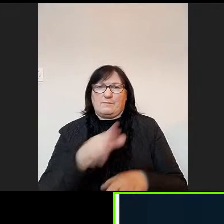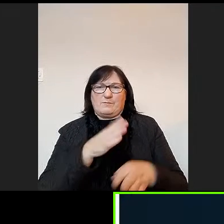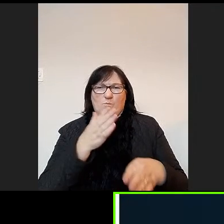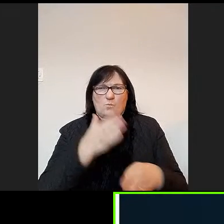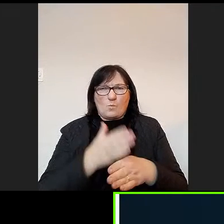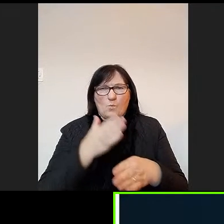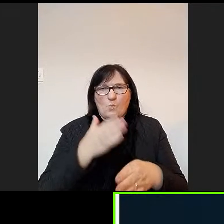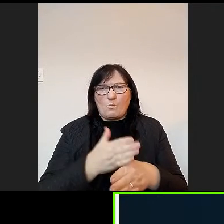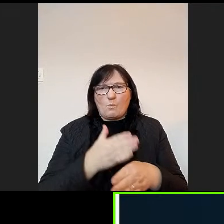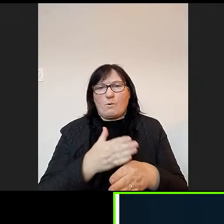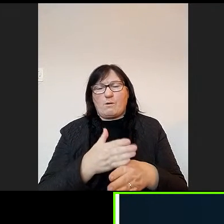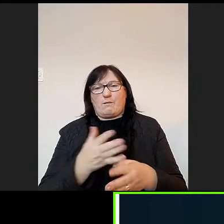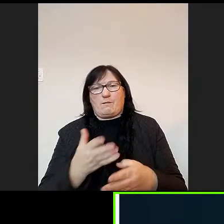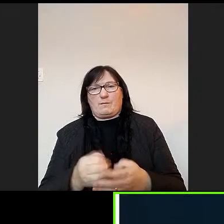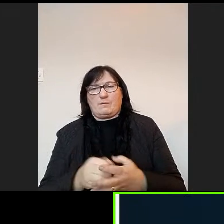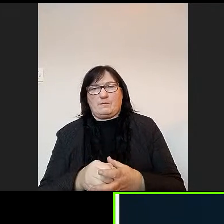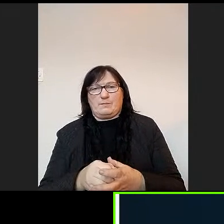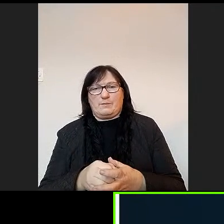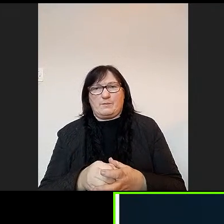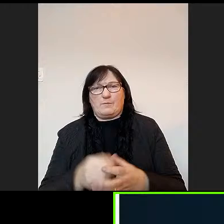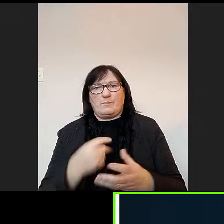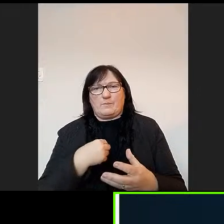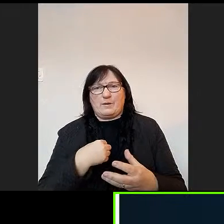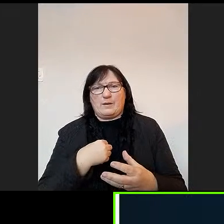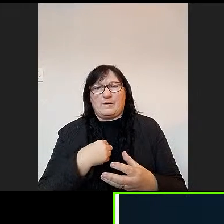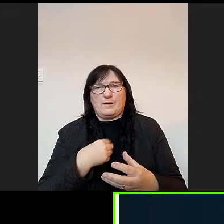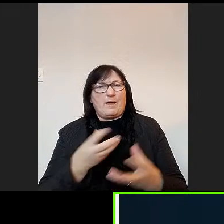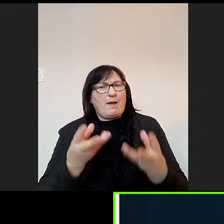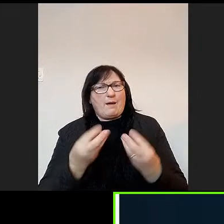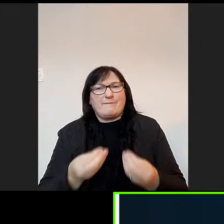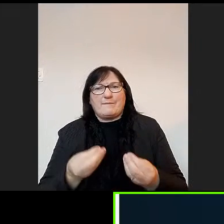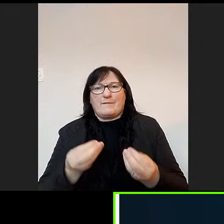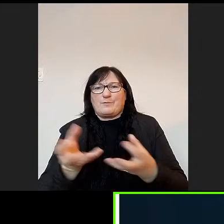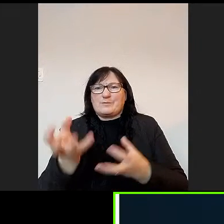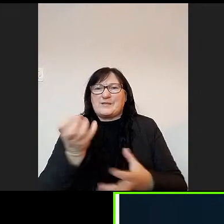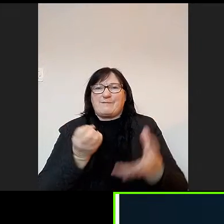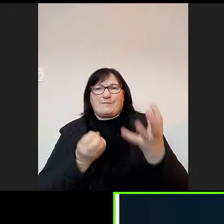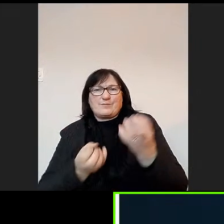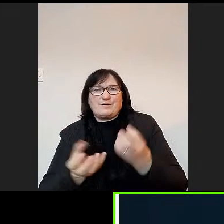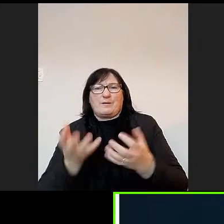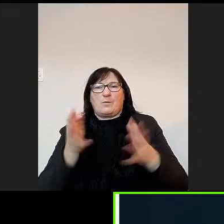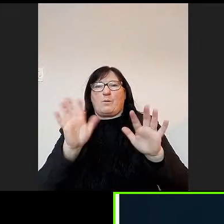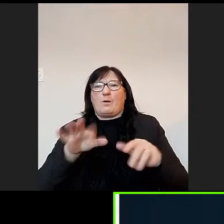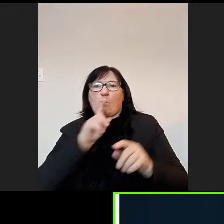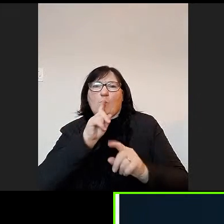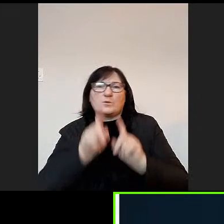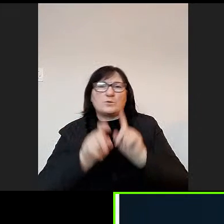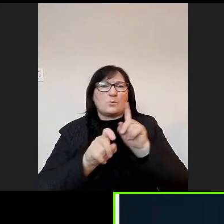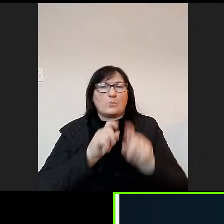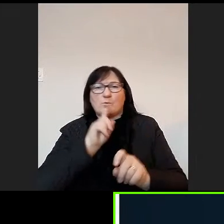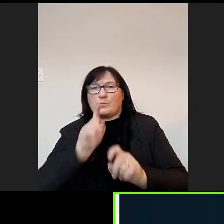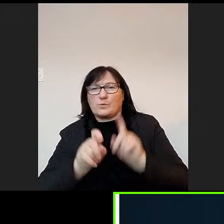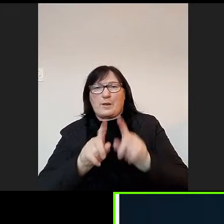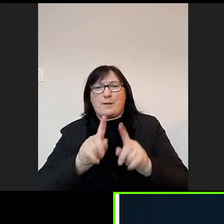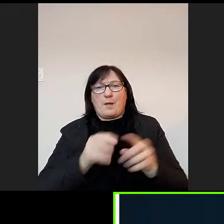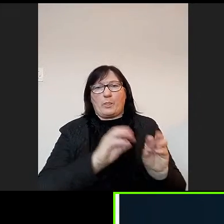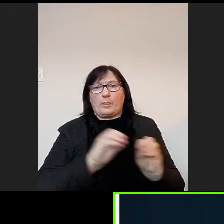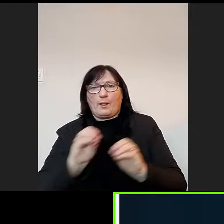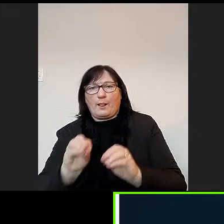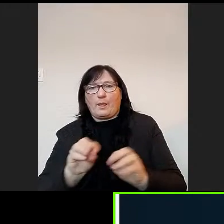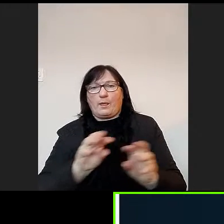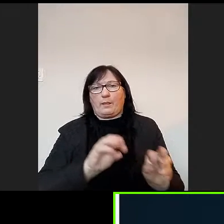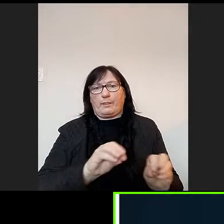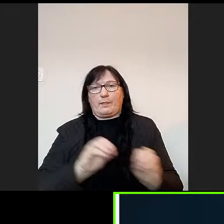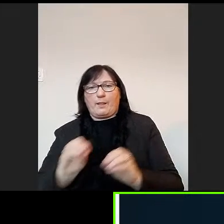quite inundated with queries relating to the delays on processing